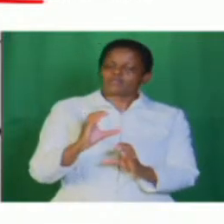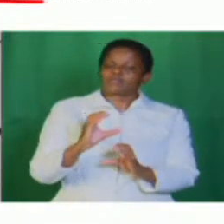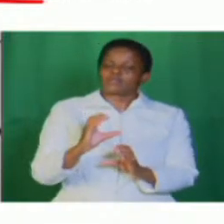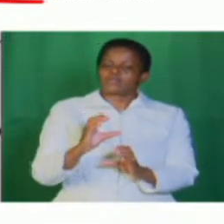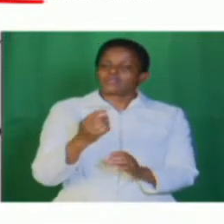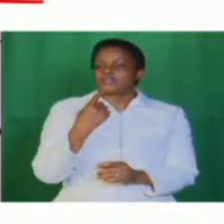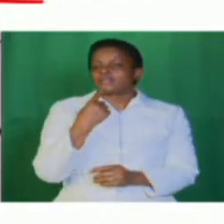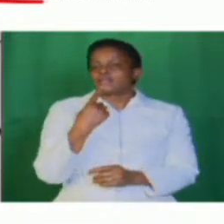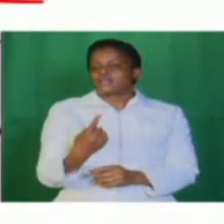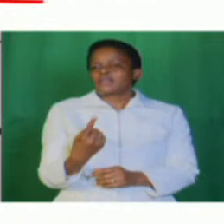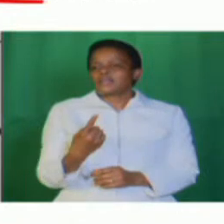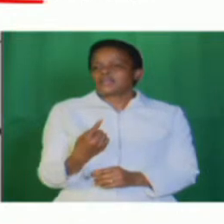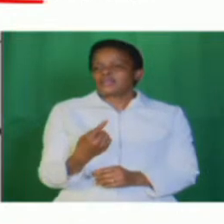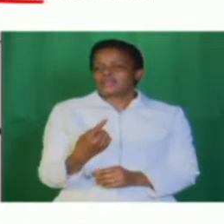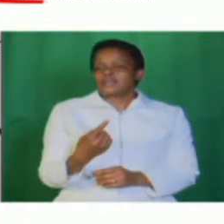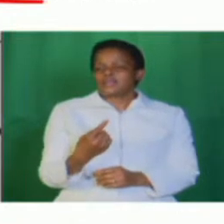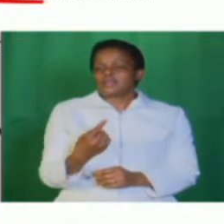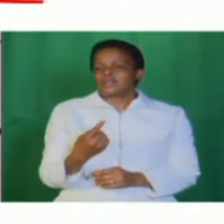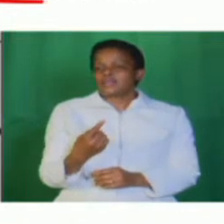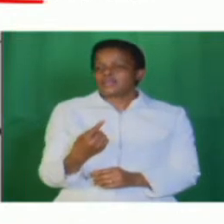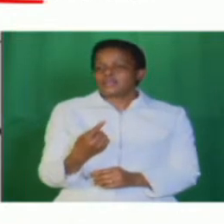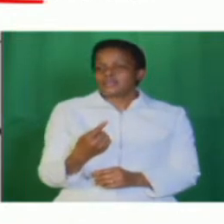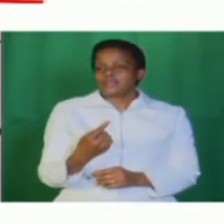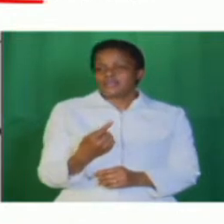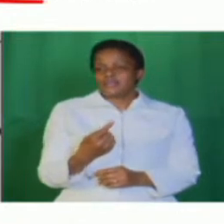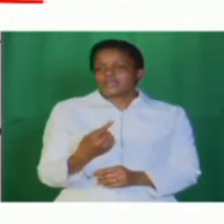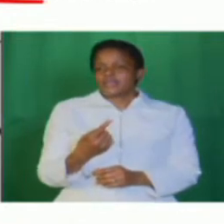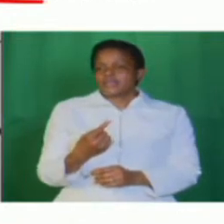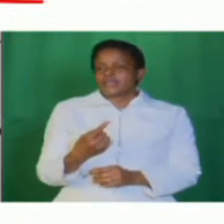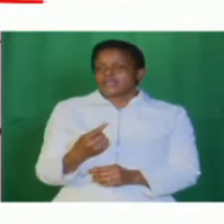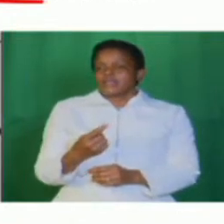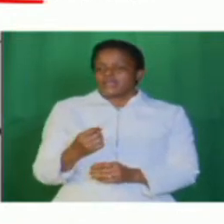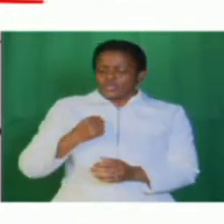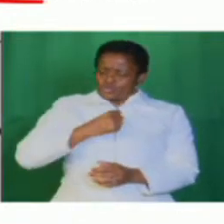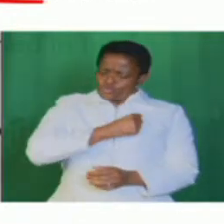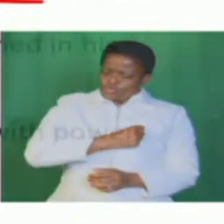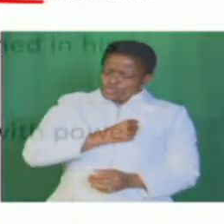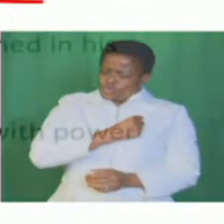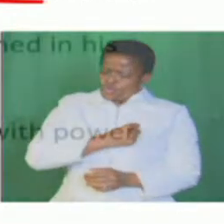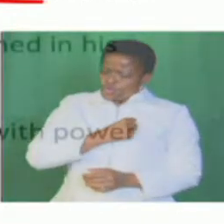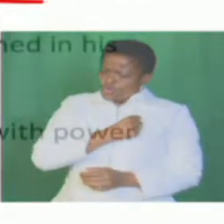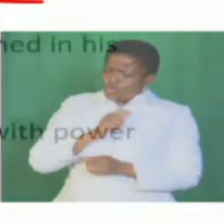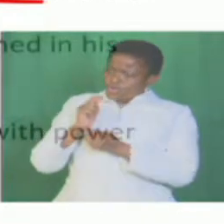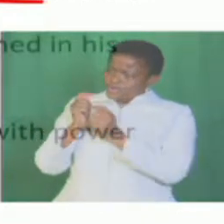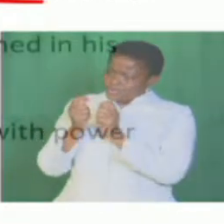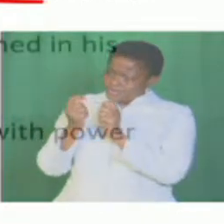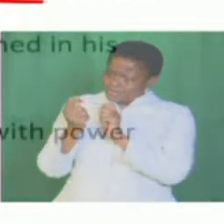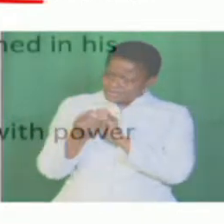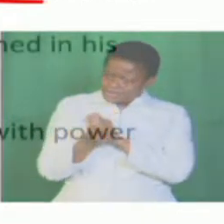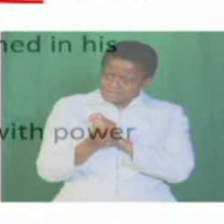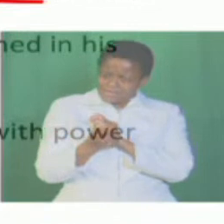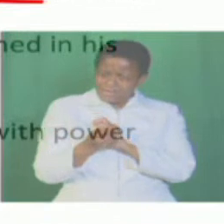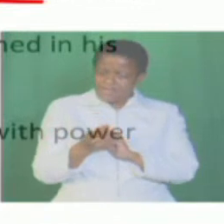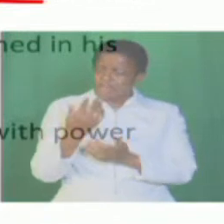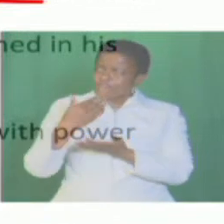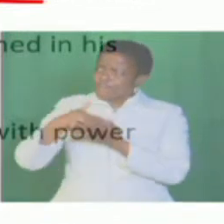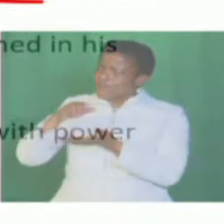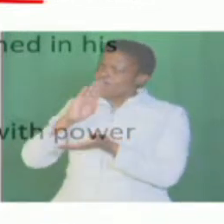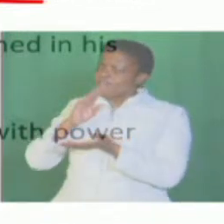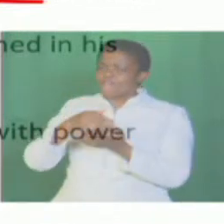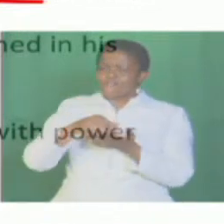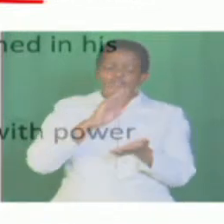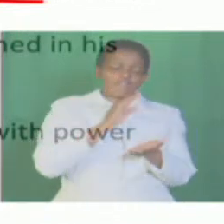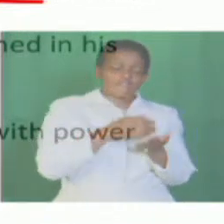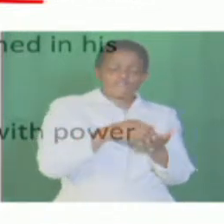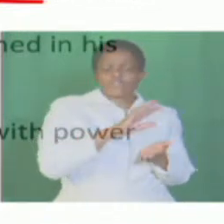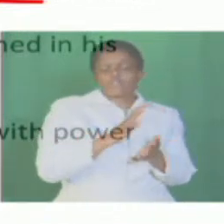repentance and forgiveness of sins should be preached in his name to all